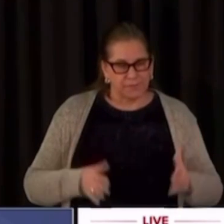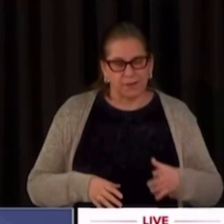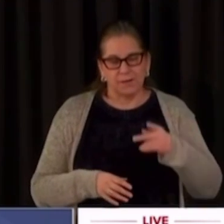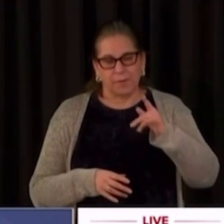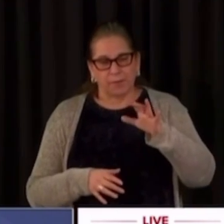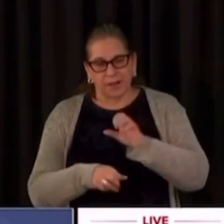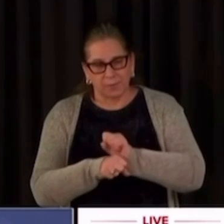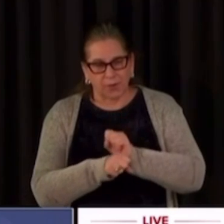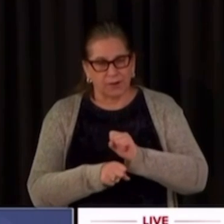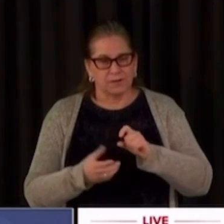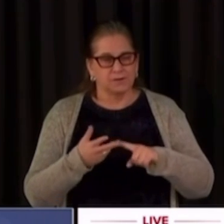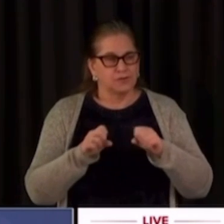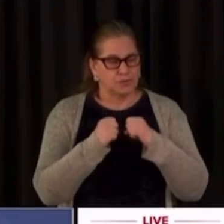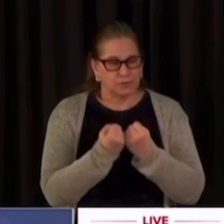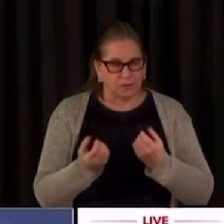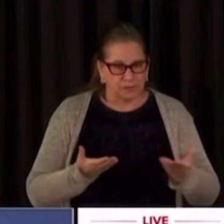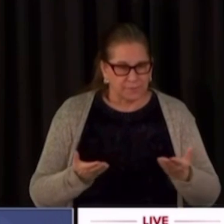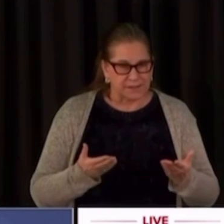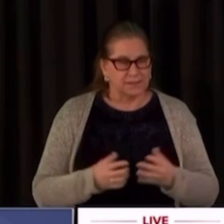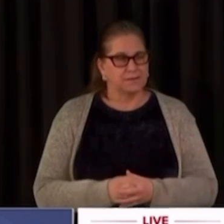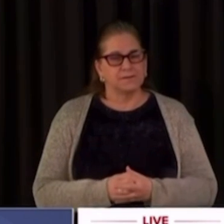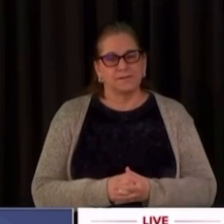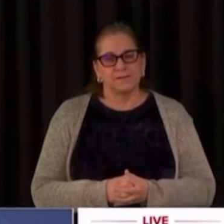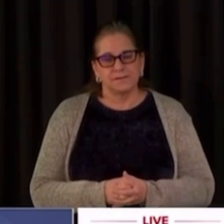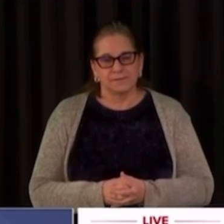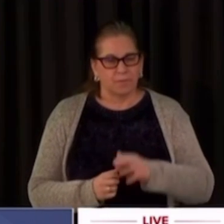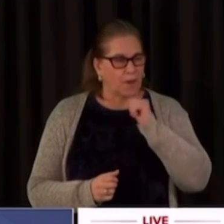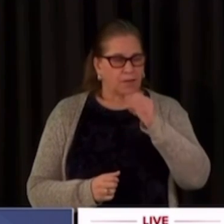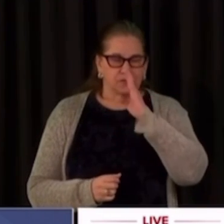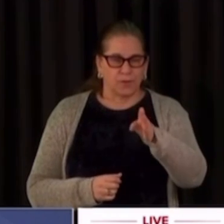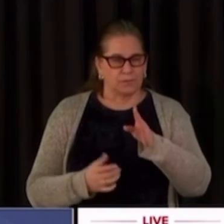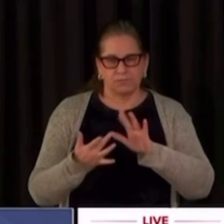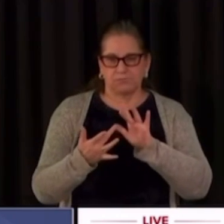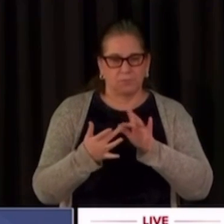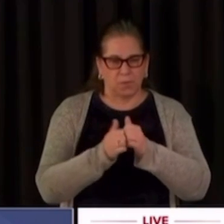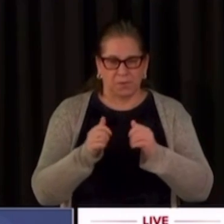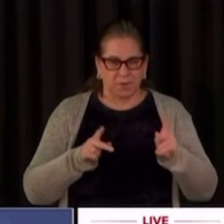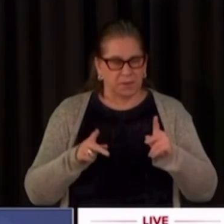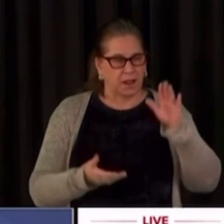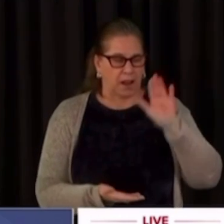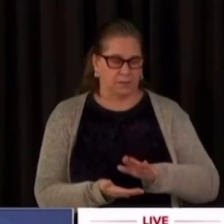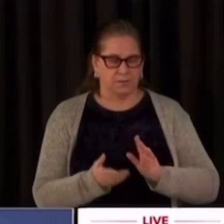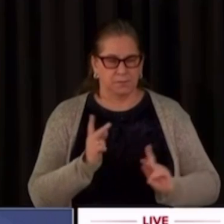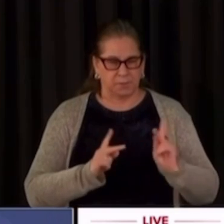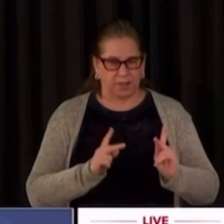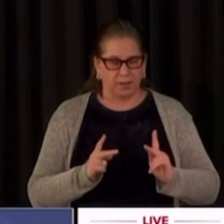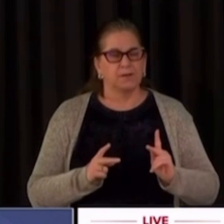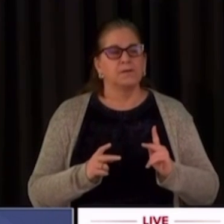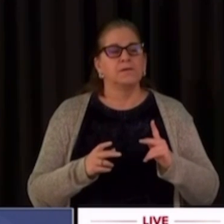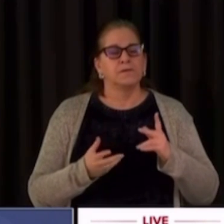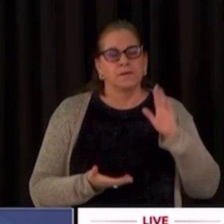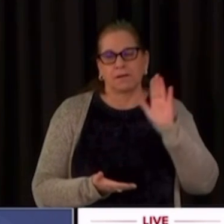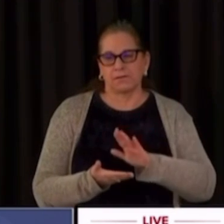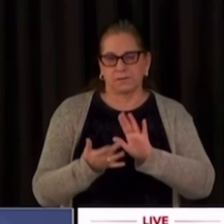organizations, agencies. These are the ones who don't do direct outreach. They have less interaction necessarily with the public in their